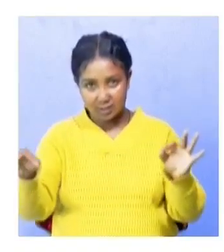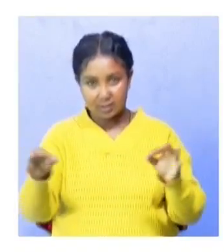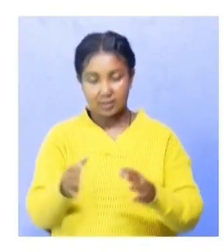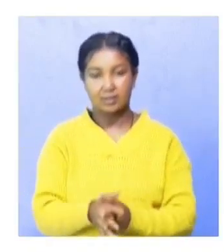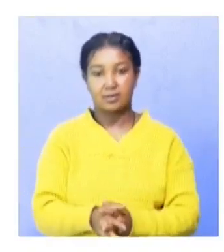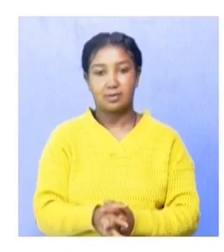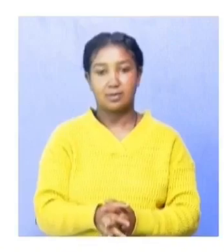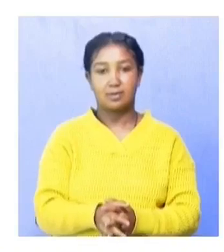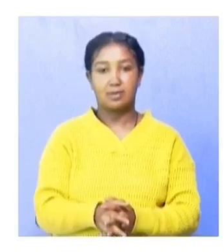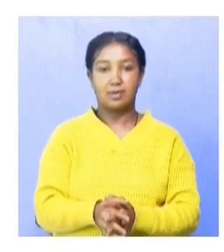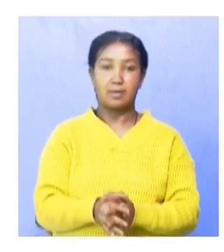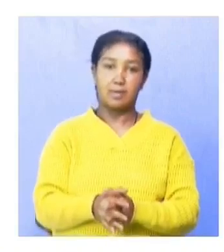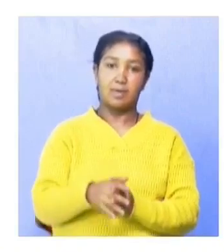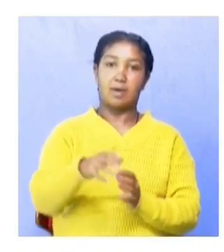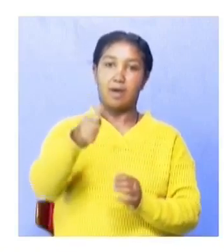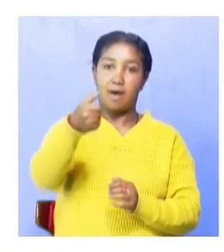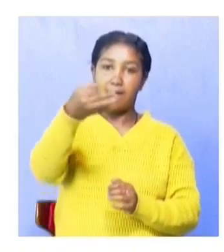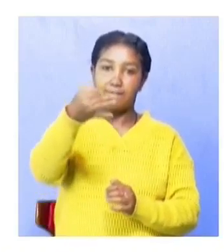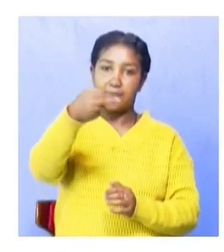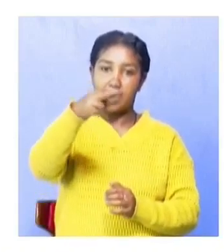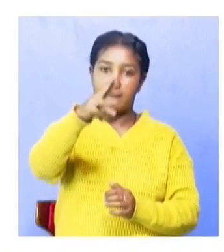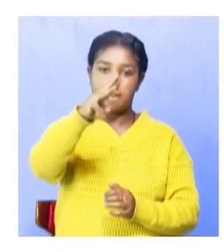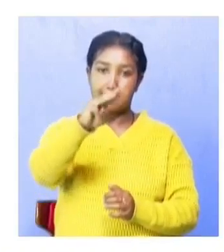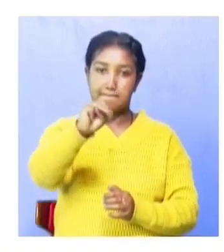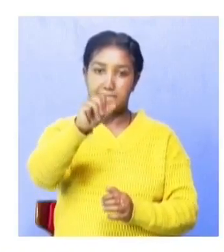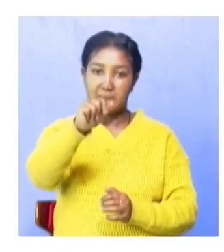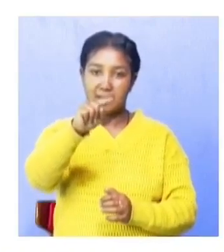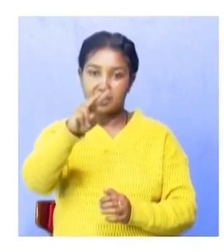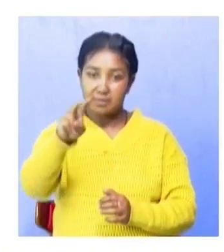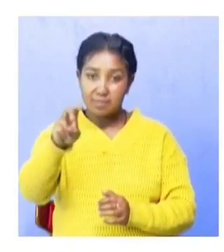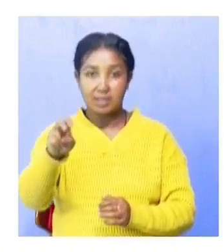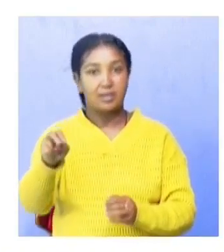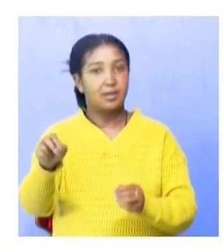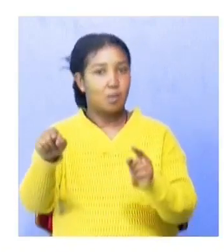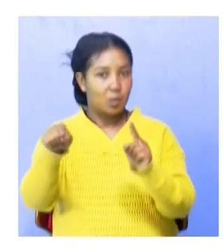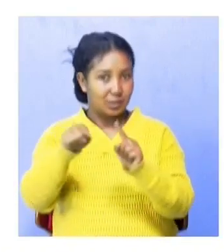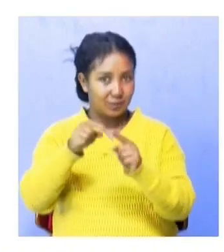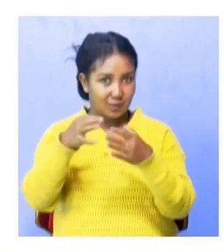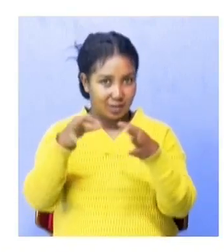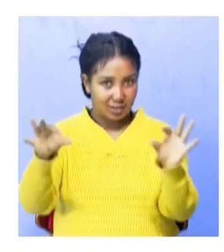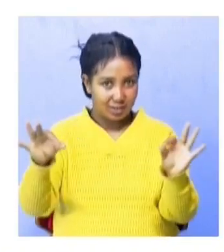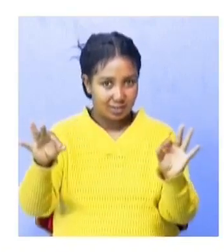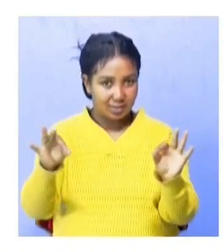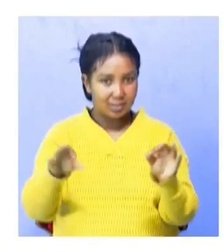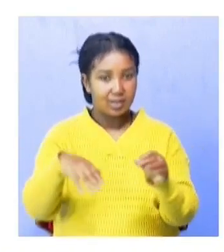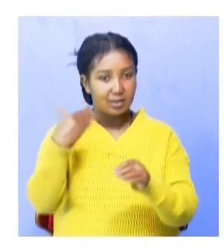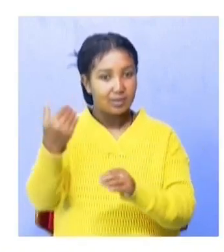Affirmative means the positive, where this one is the negative one.